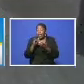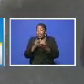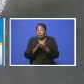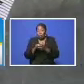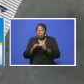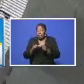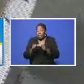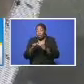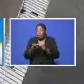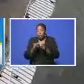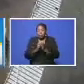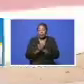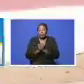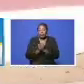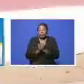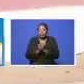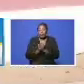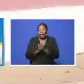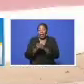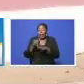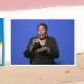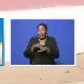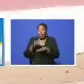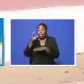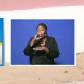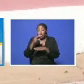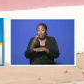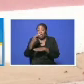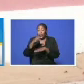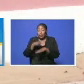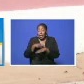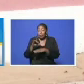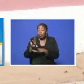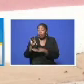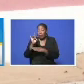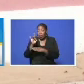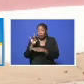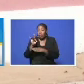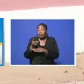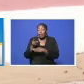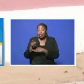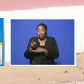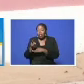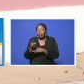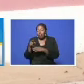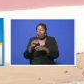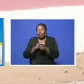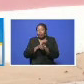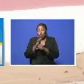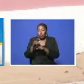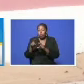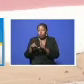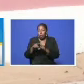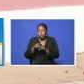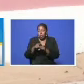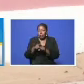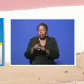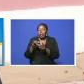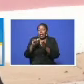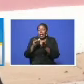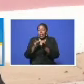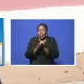ongoing. And during her checkup, it was discovered that she was COVID positive. And that